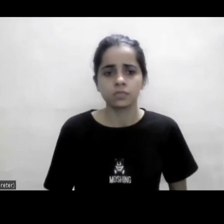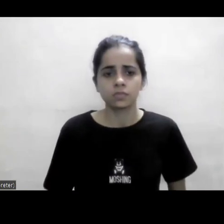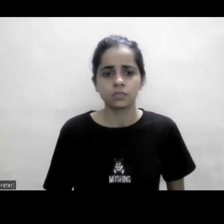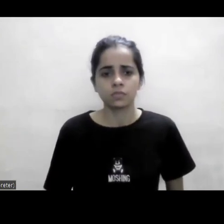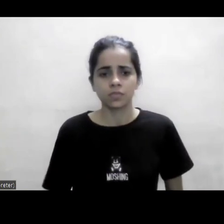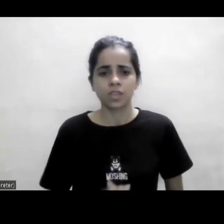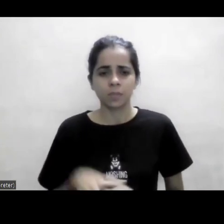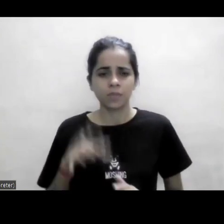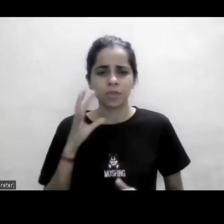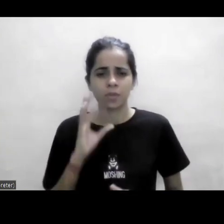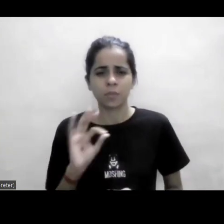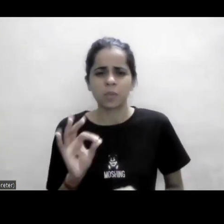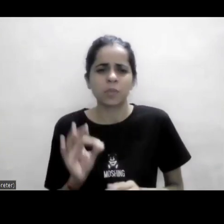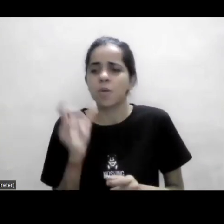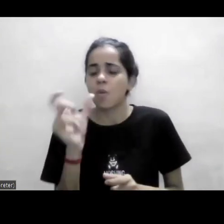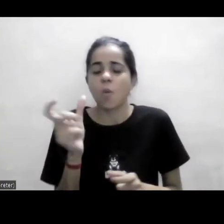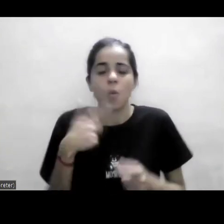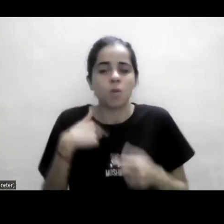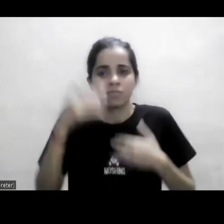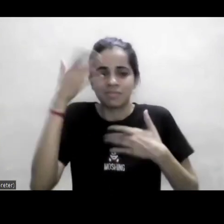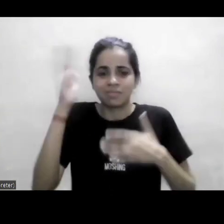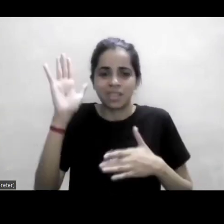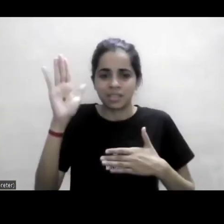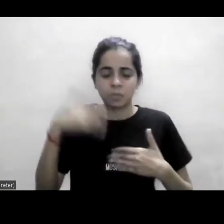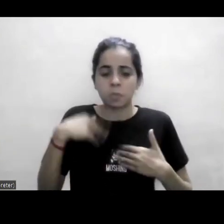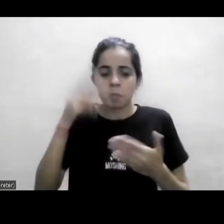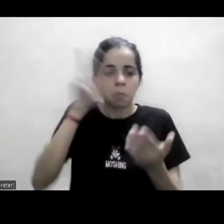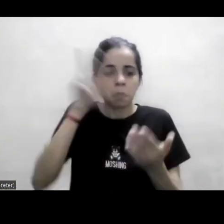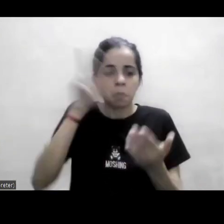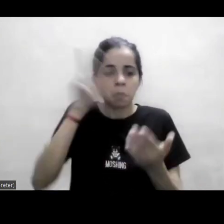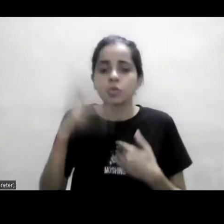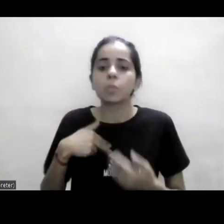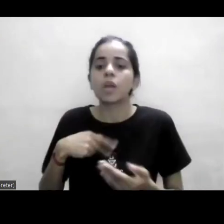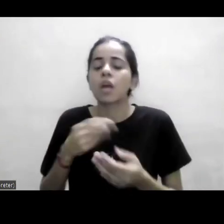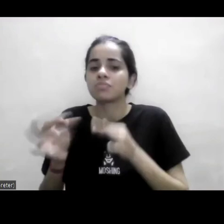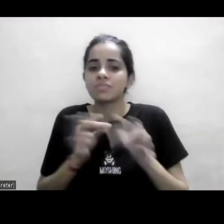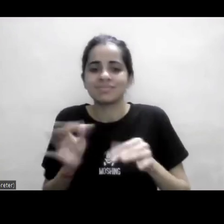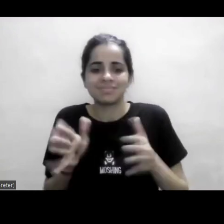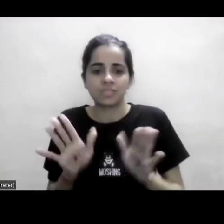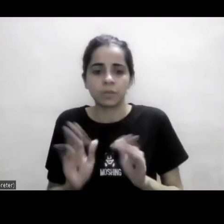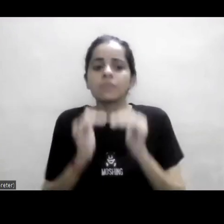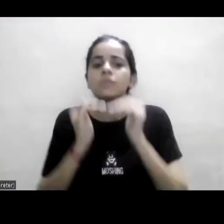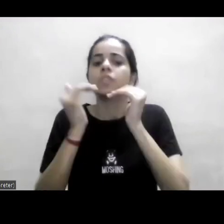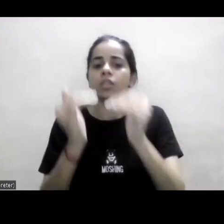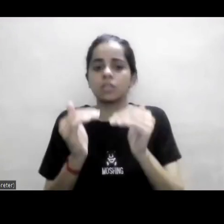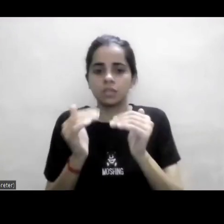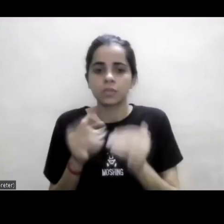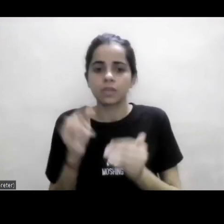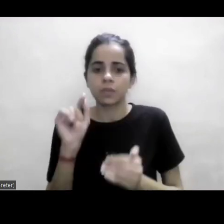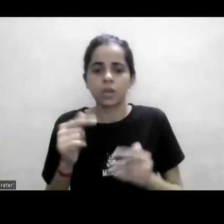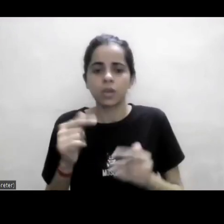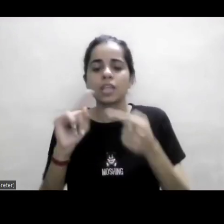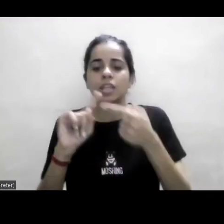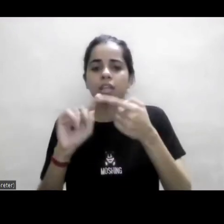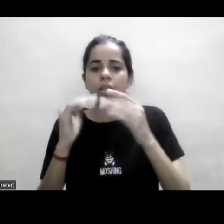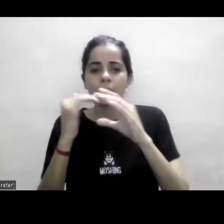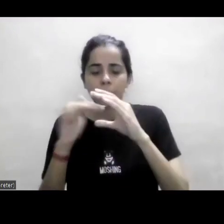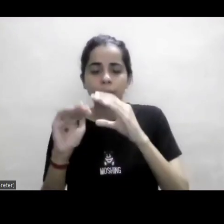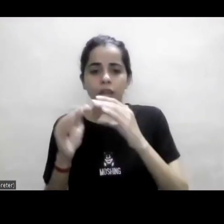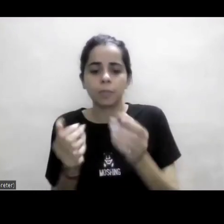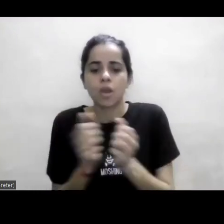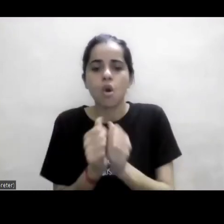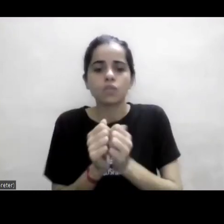I will not comment on something that I have not read. Maybe we can, you know, take it up on email or, you know,